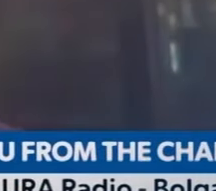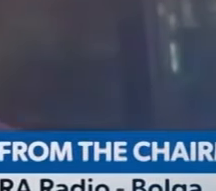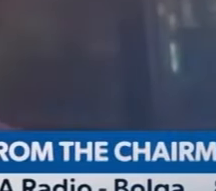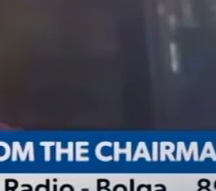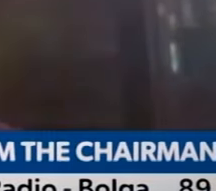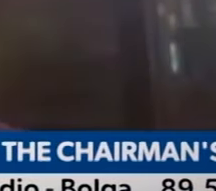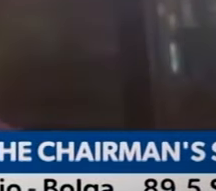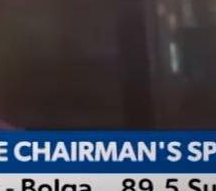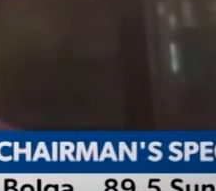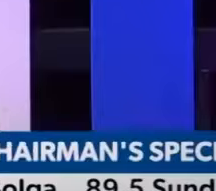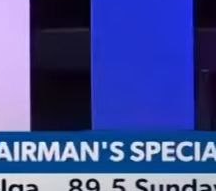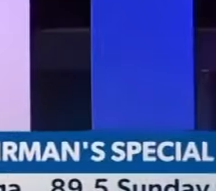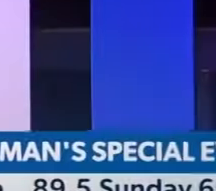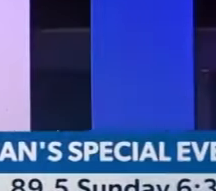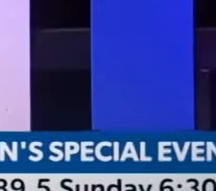time.